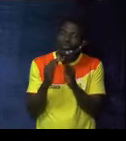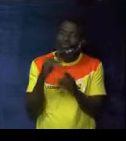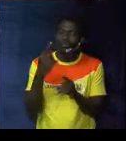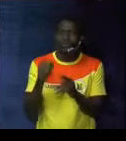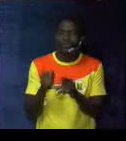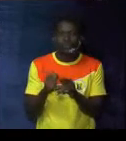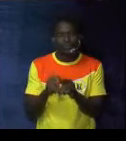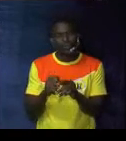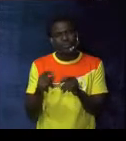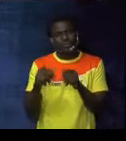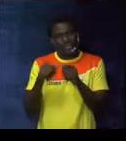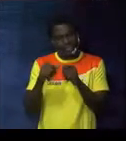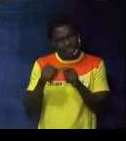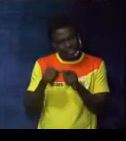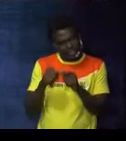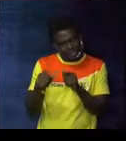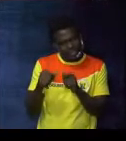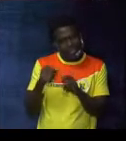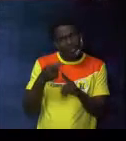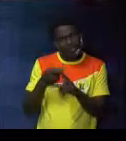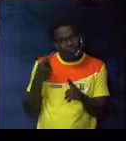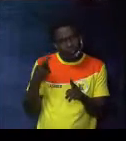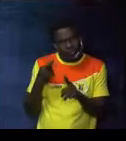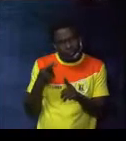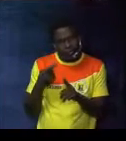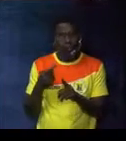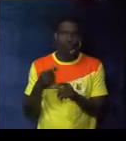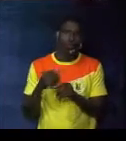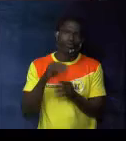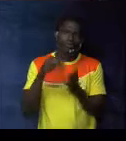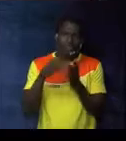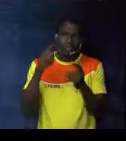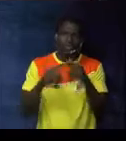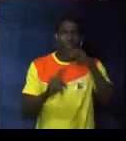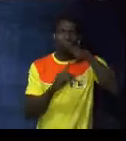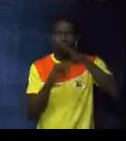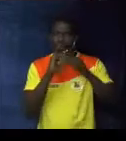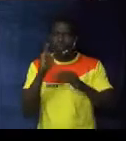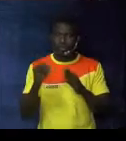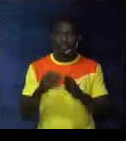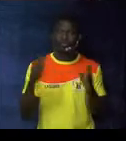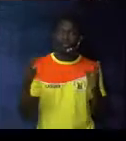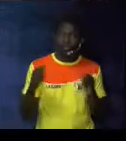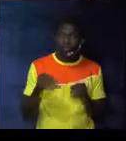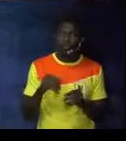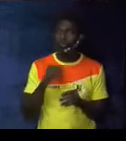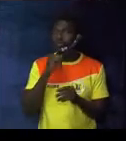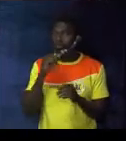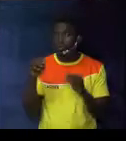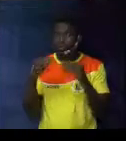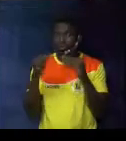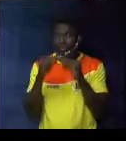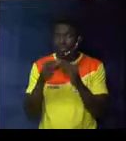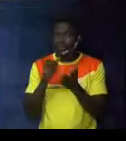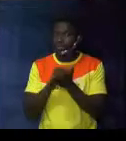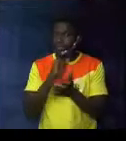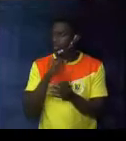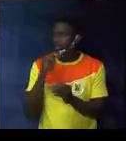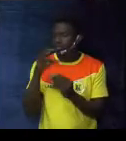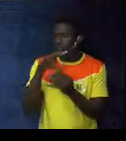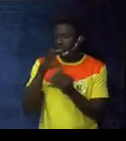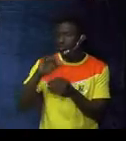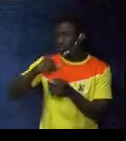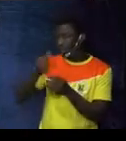small, but from the distance from the center to the top is more. The distances are not equal. So this is not a circle. Let's see another